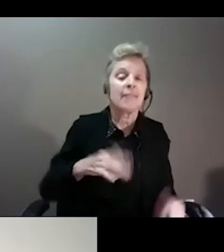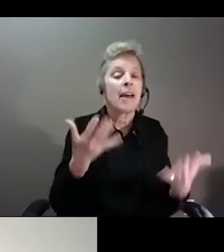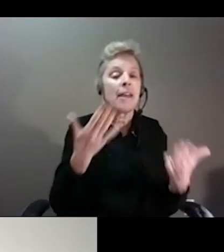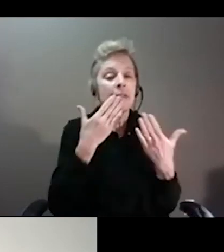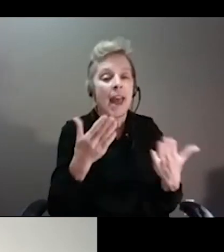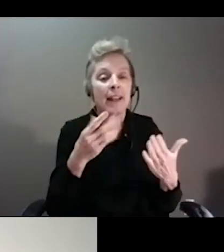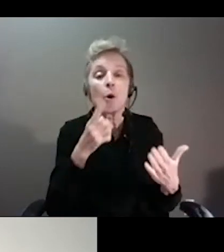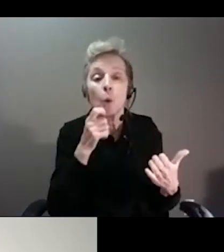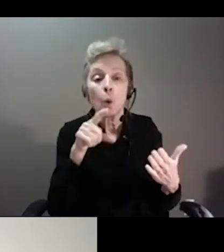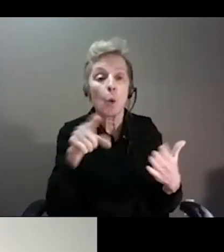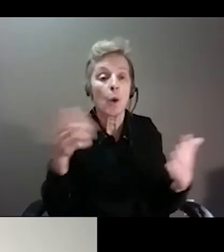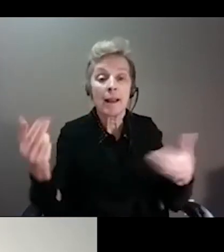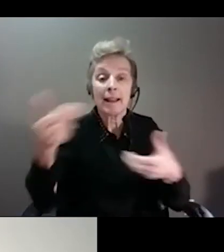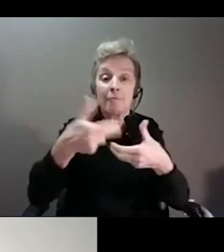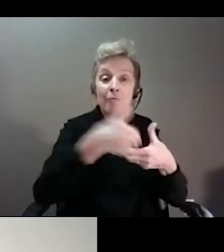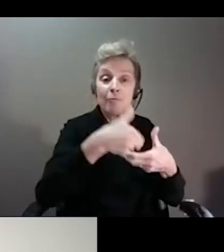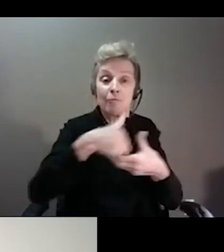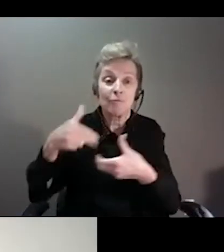this session for participating and attending.